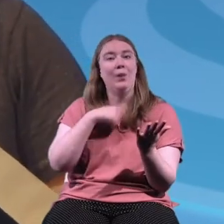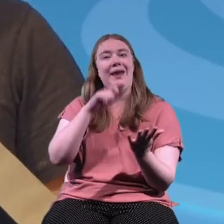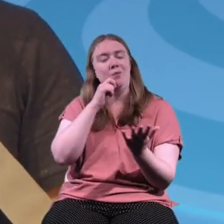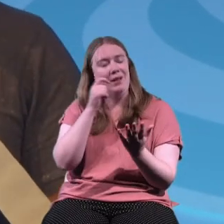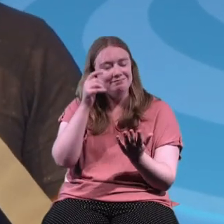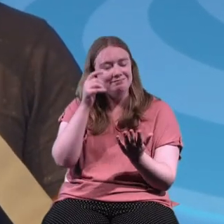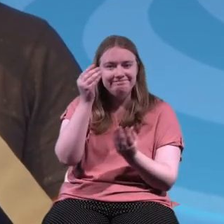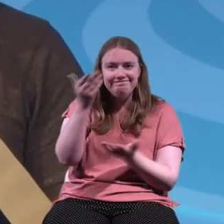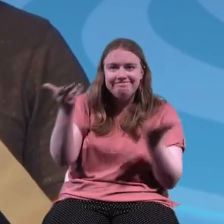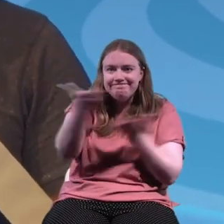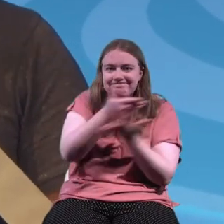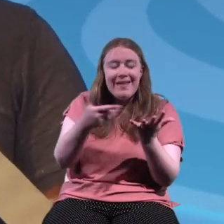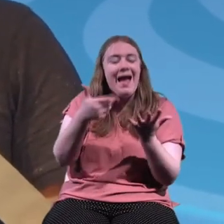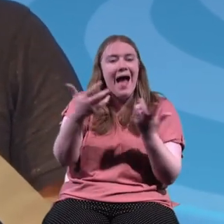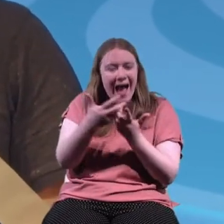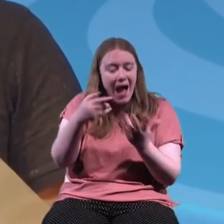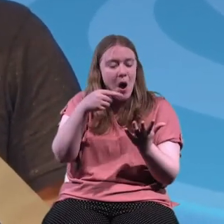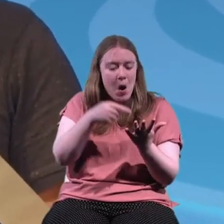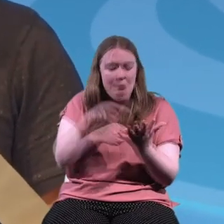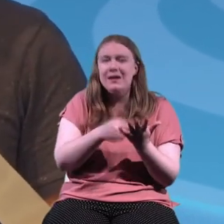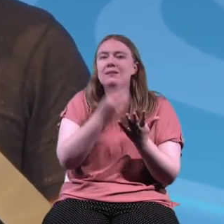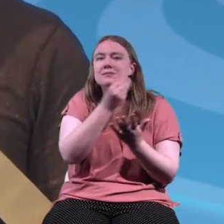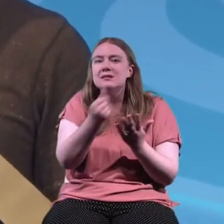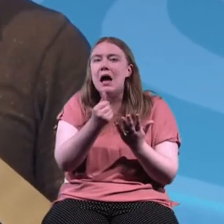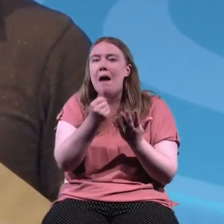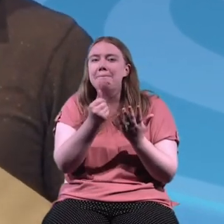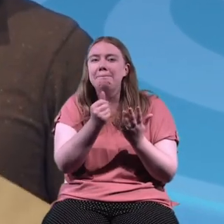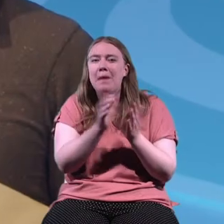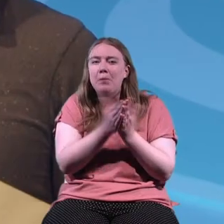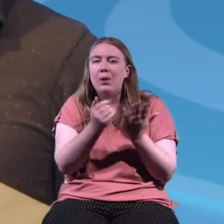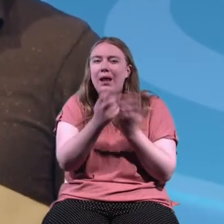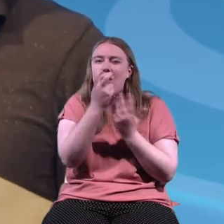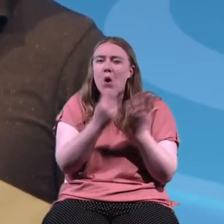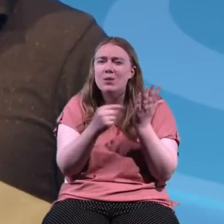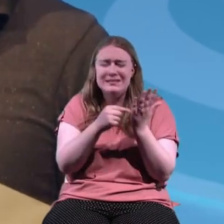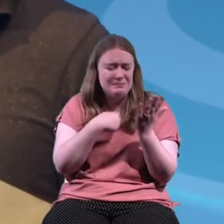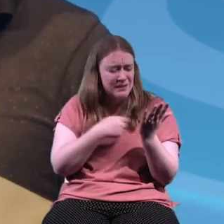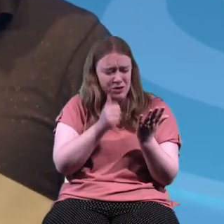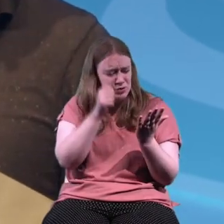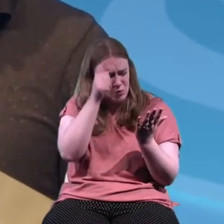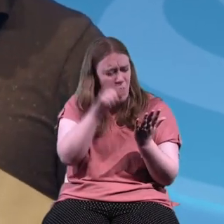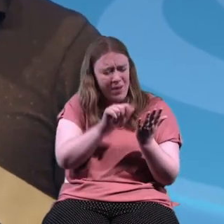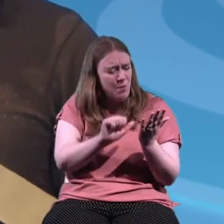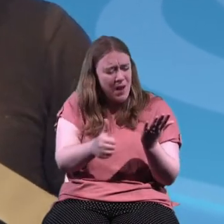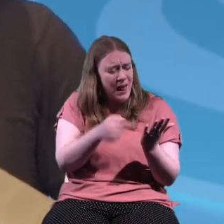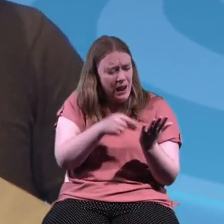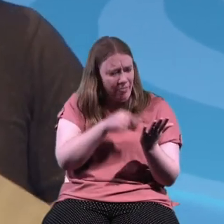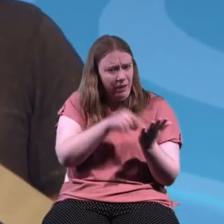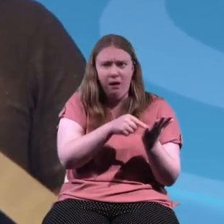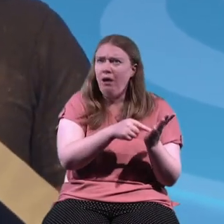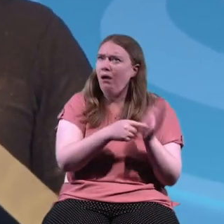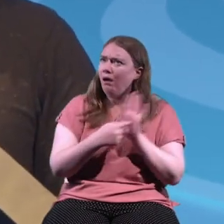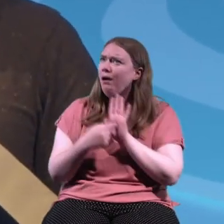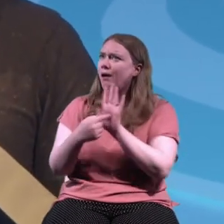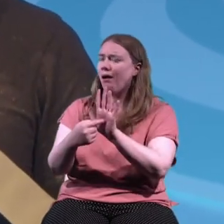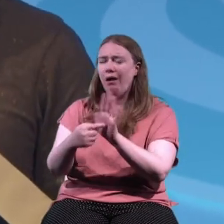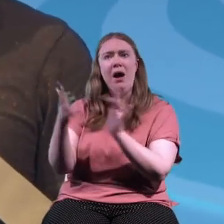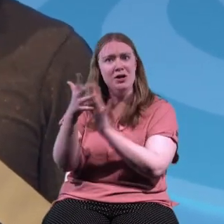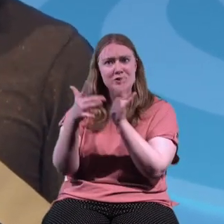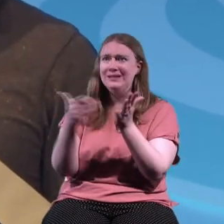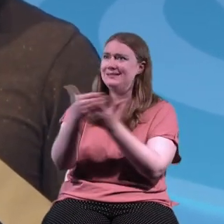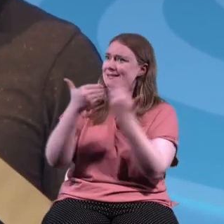those unfamiliar books, perhaps those less known parts, testify to our glorious Savior. And thirdly,